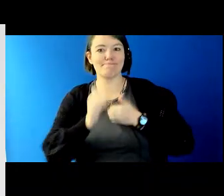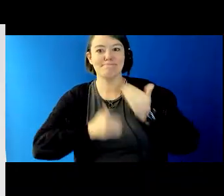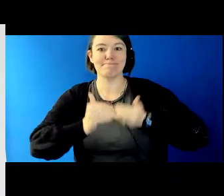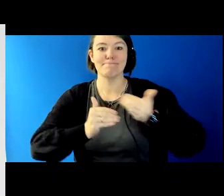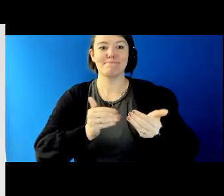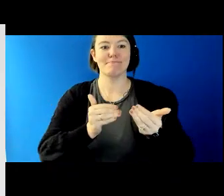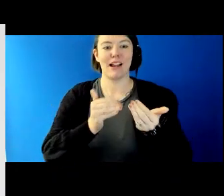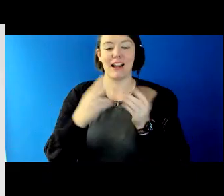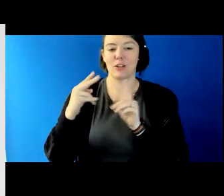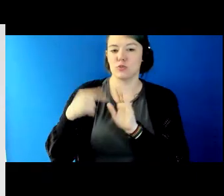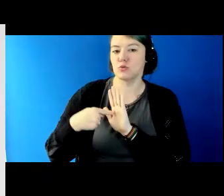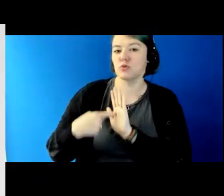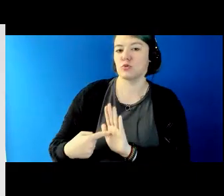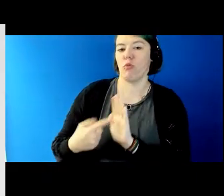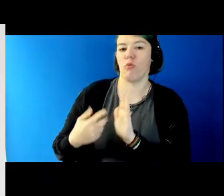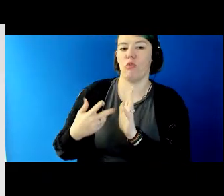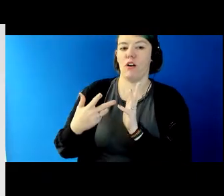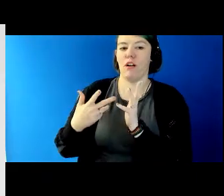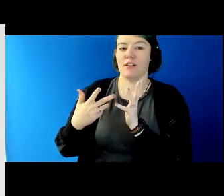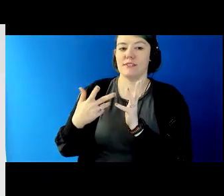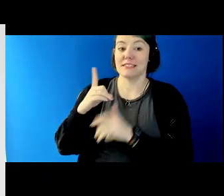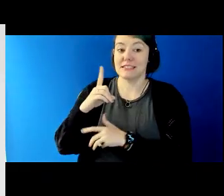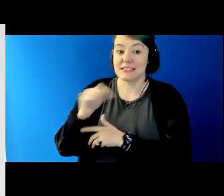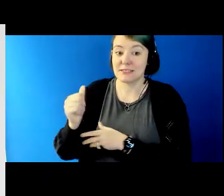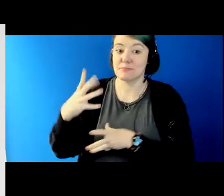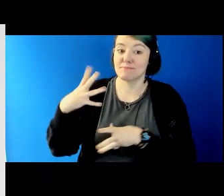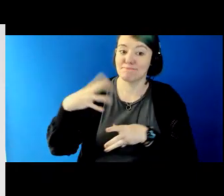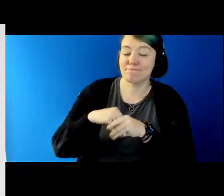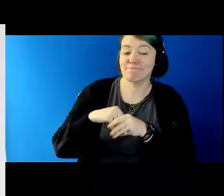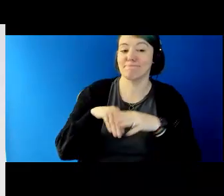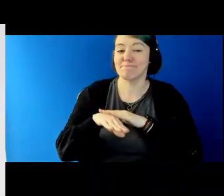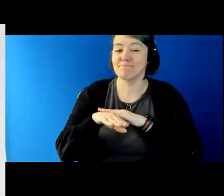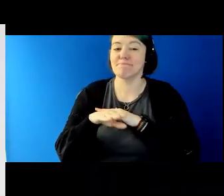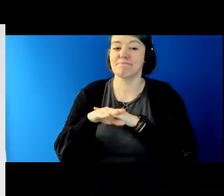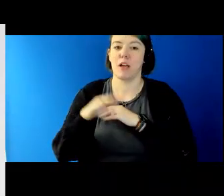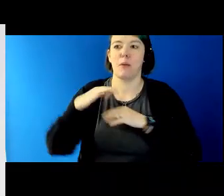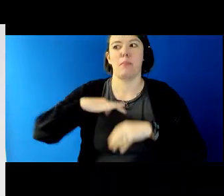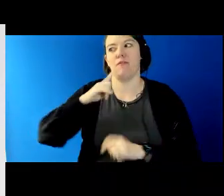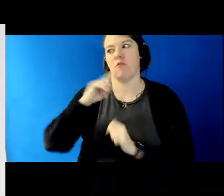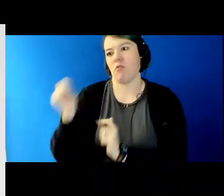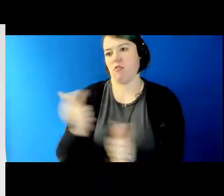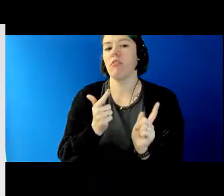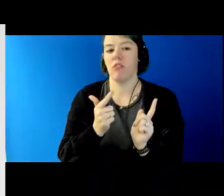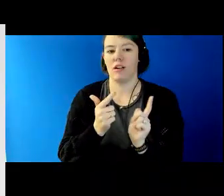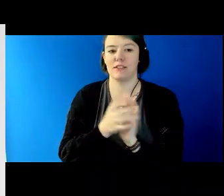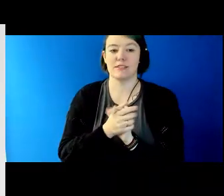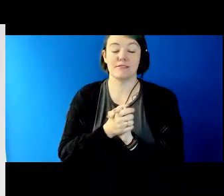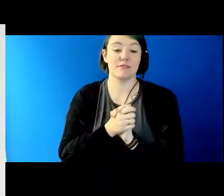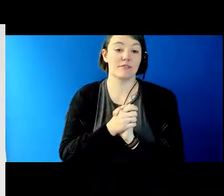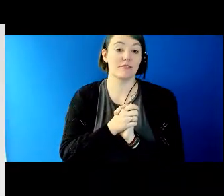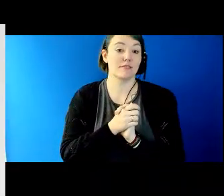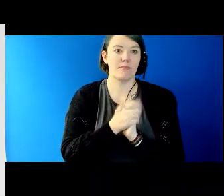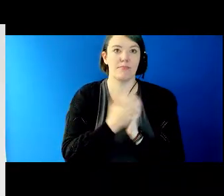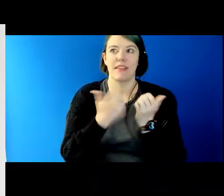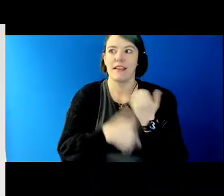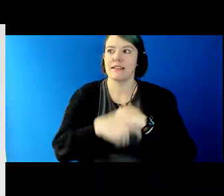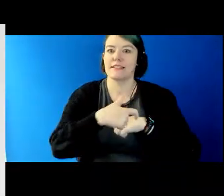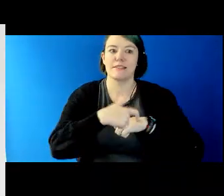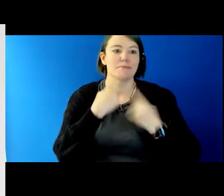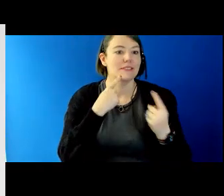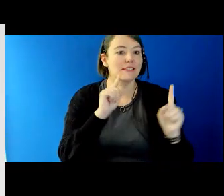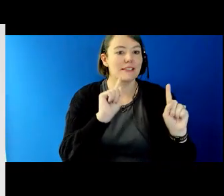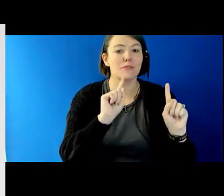everyone. As you're seeing these wins, make sure you are celebrating the wins, even small wins, by using